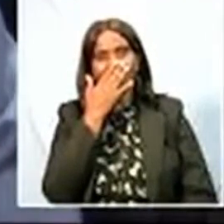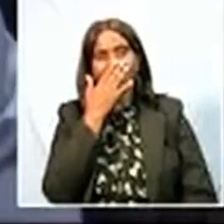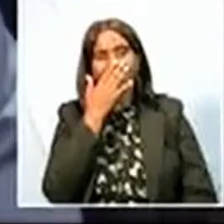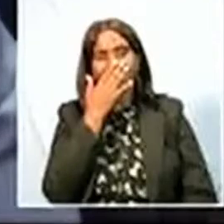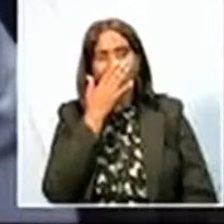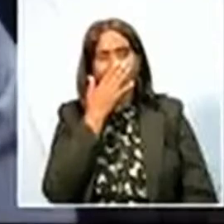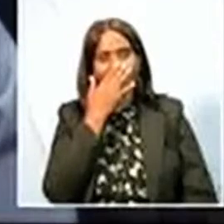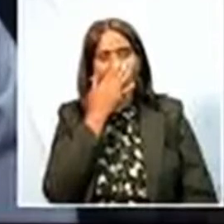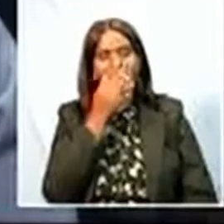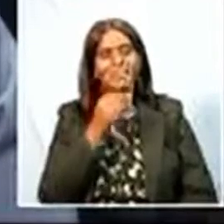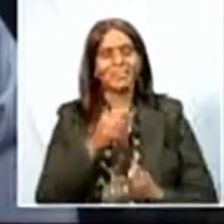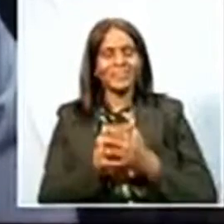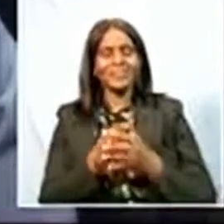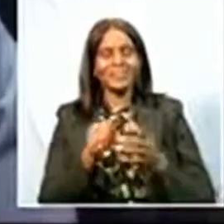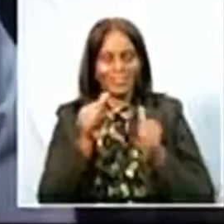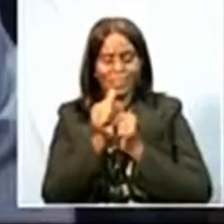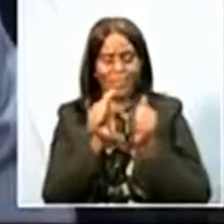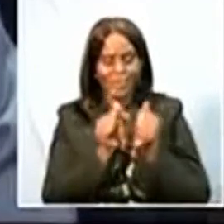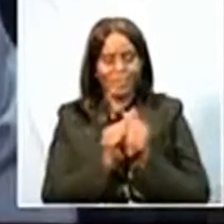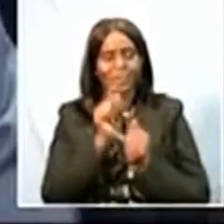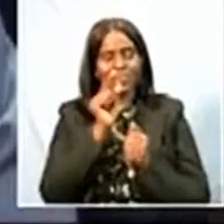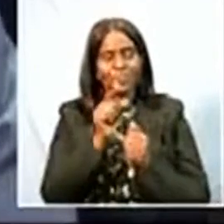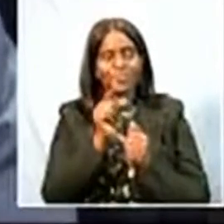Appendix 6.